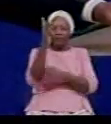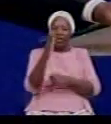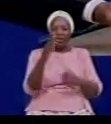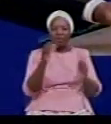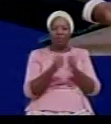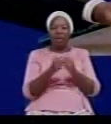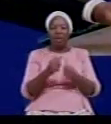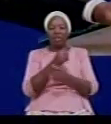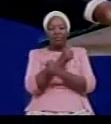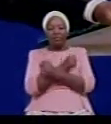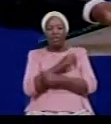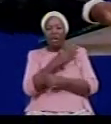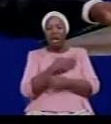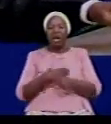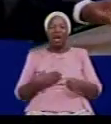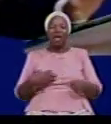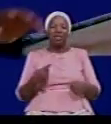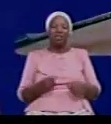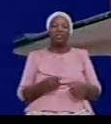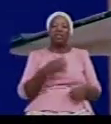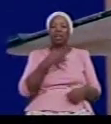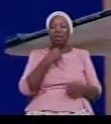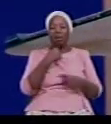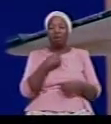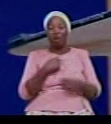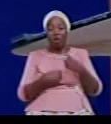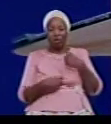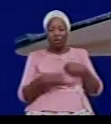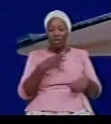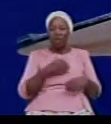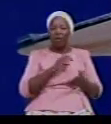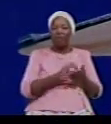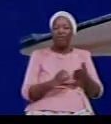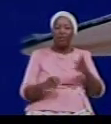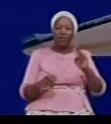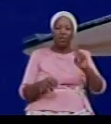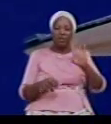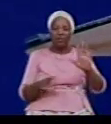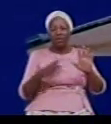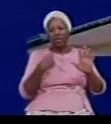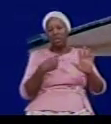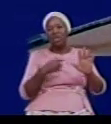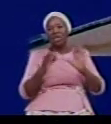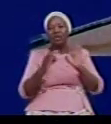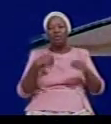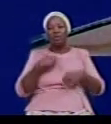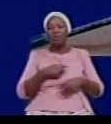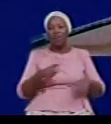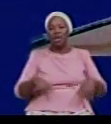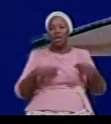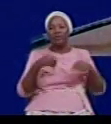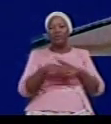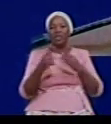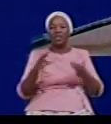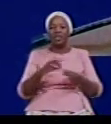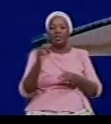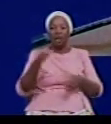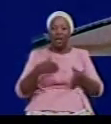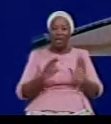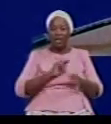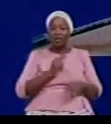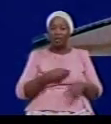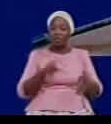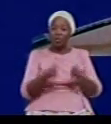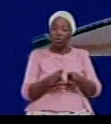Verse 25, if we live in the Spirit, let us also walk in